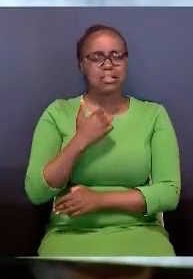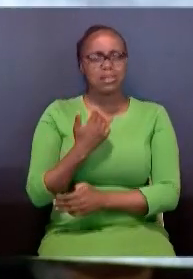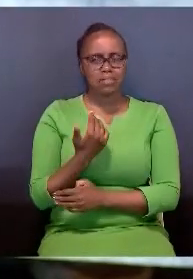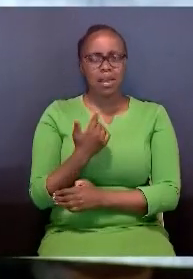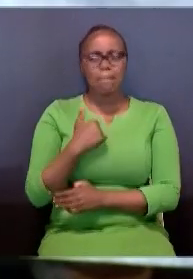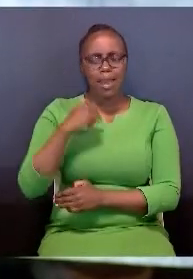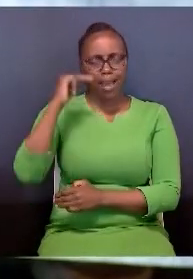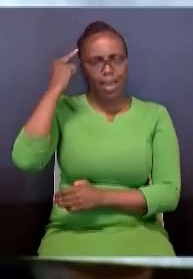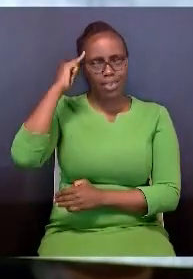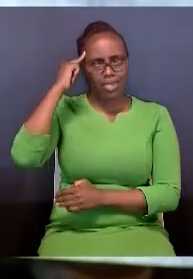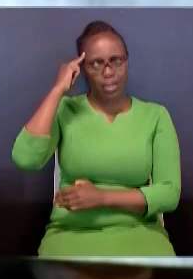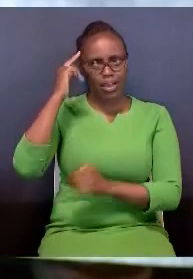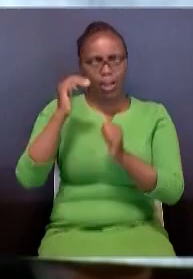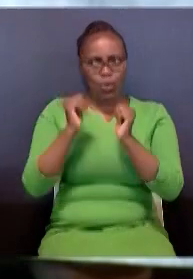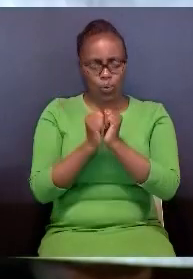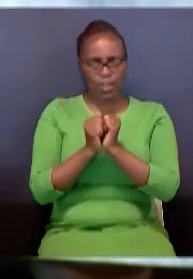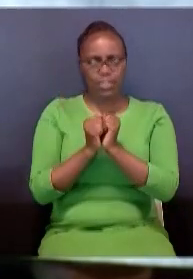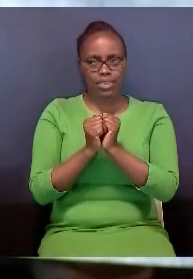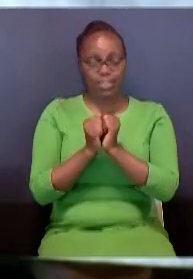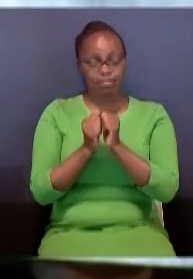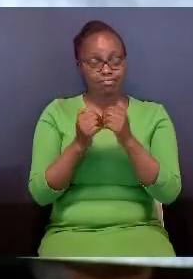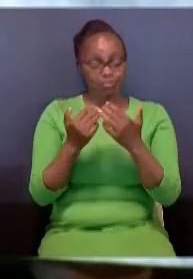I think with your remarks,